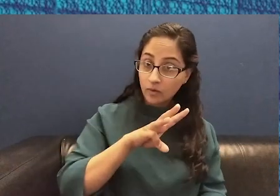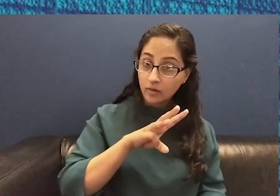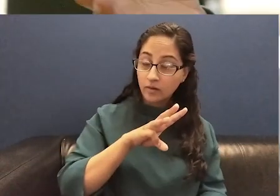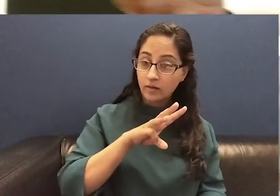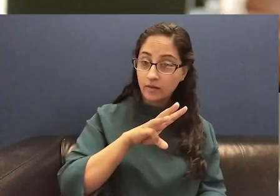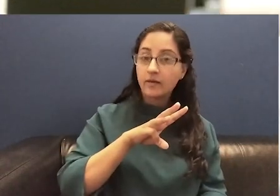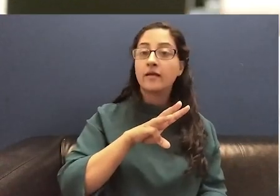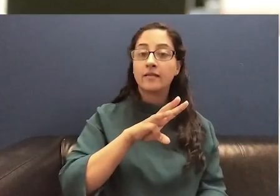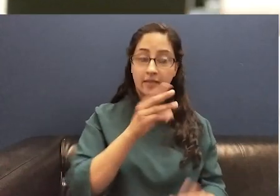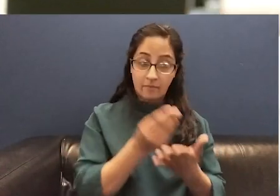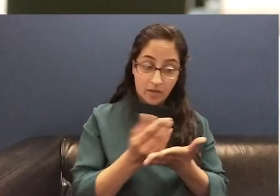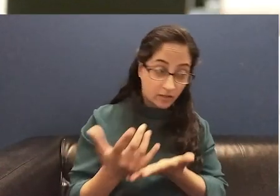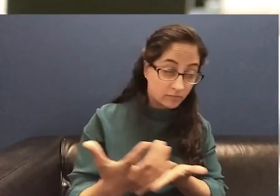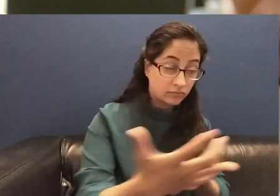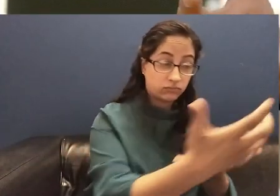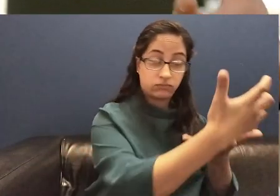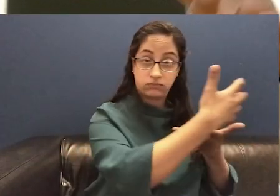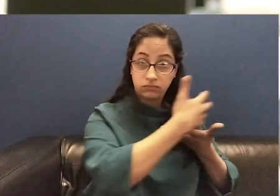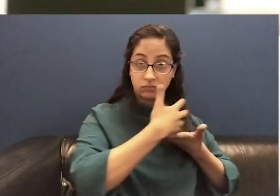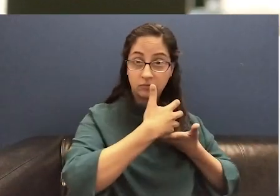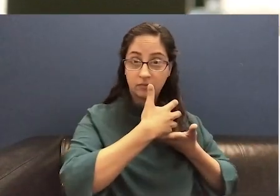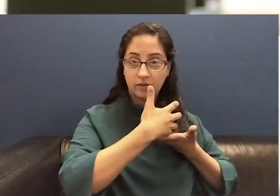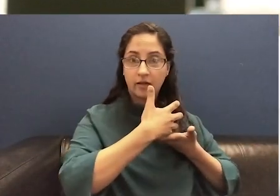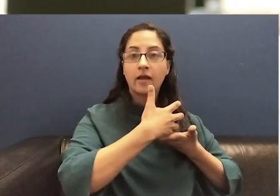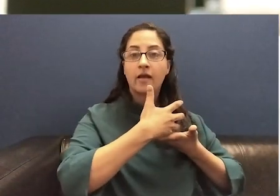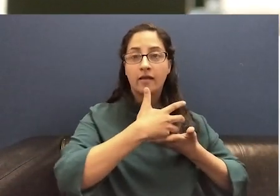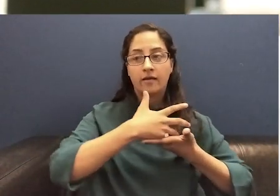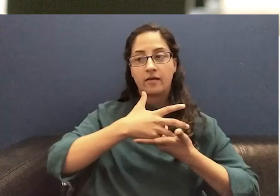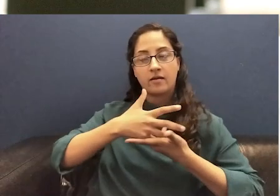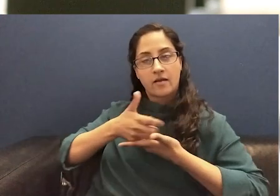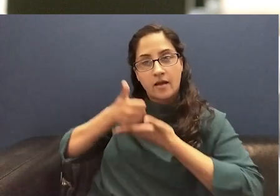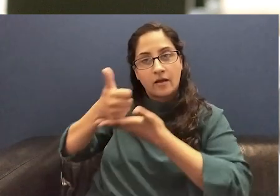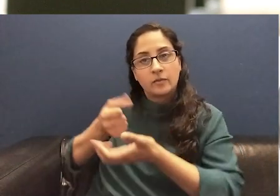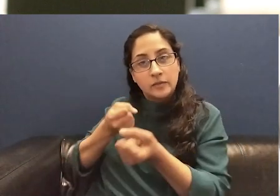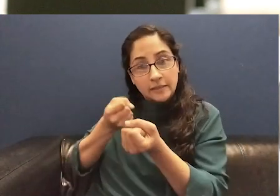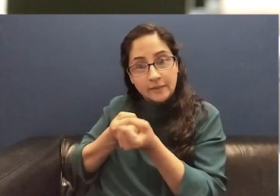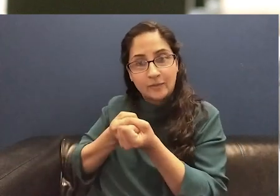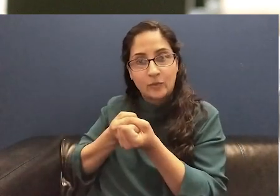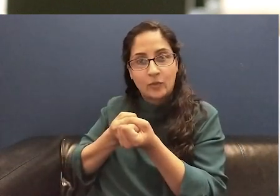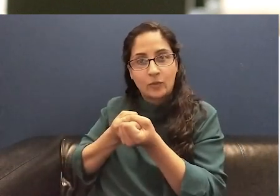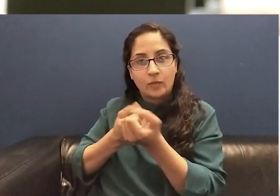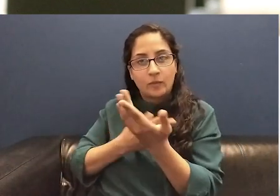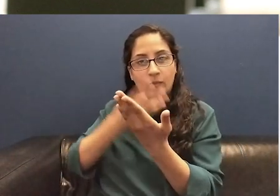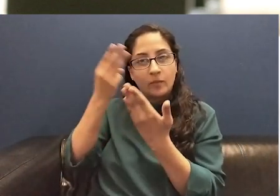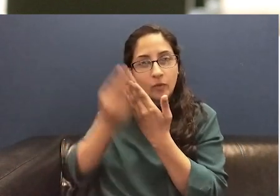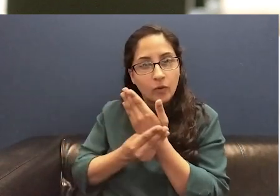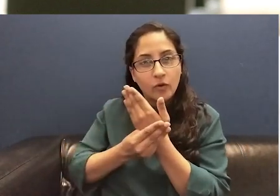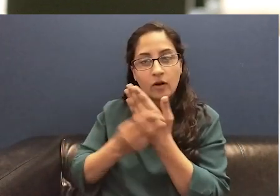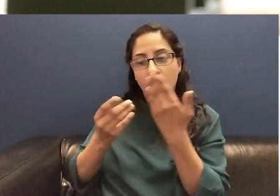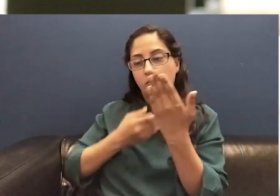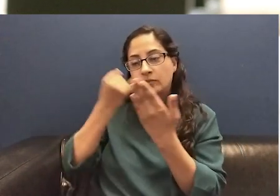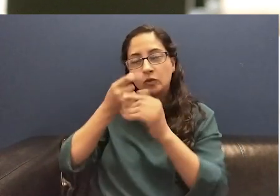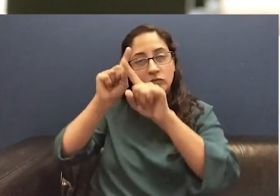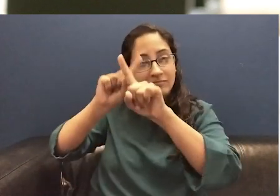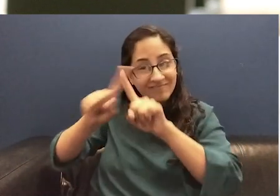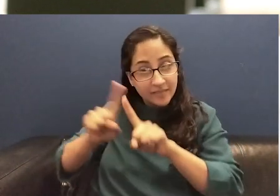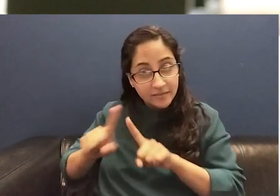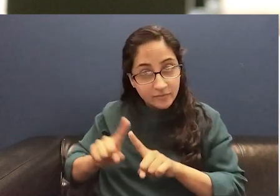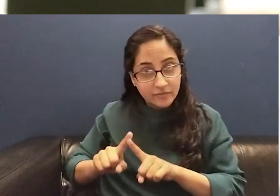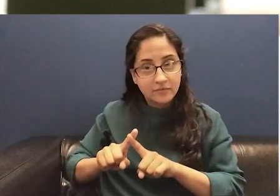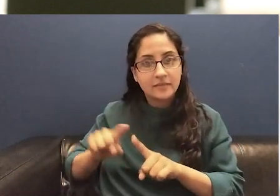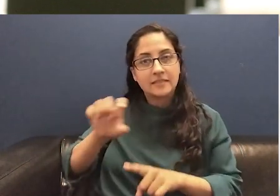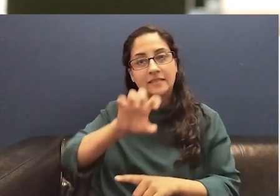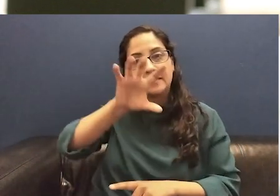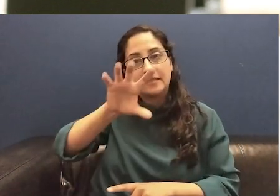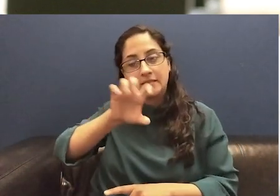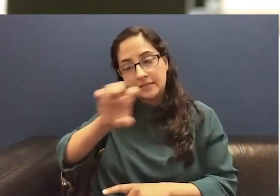together the type of support that can catalyze all kinds of important efforts